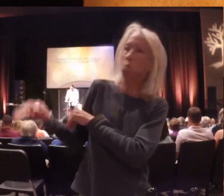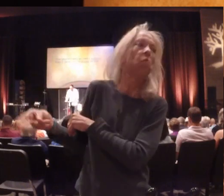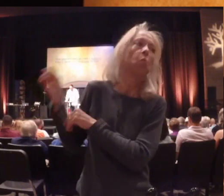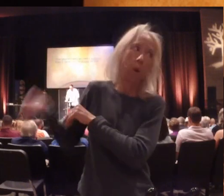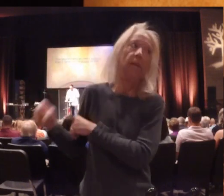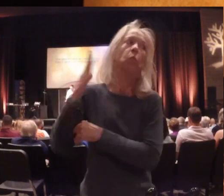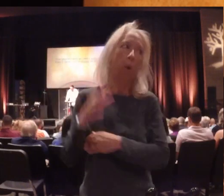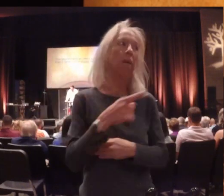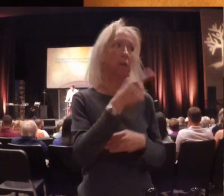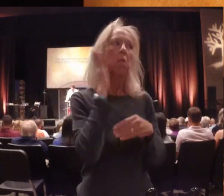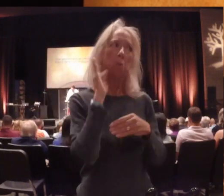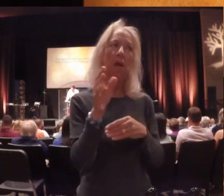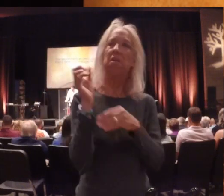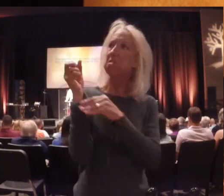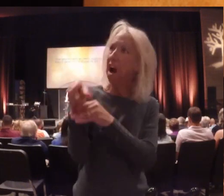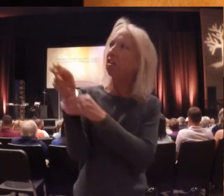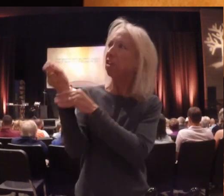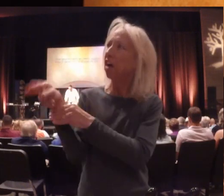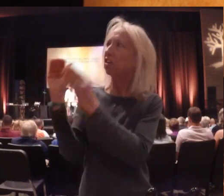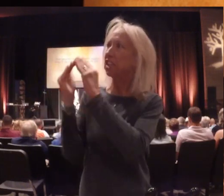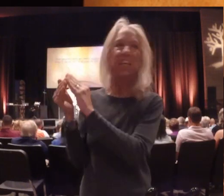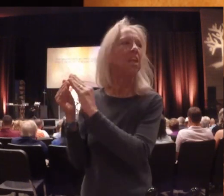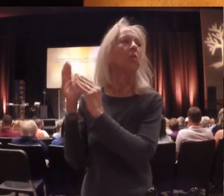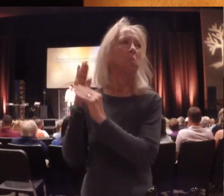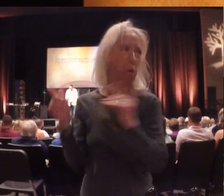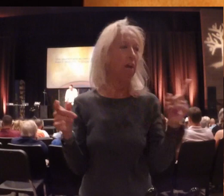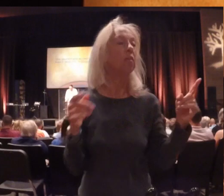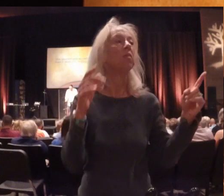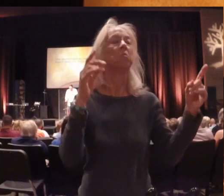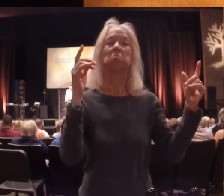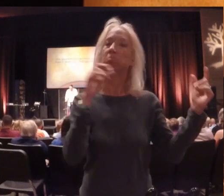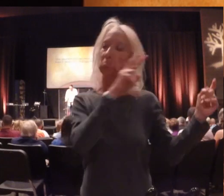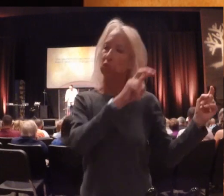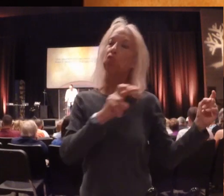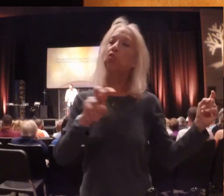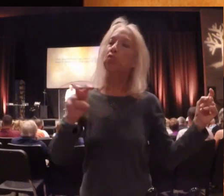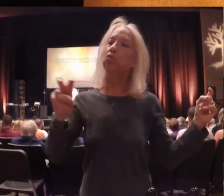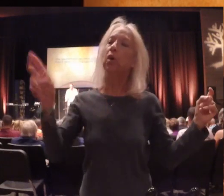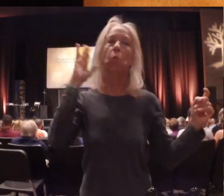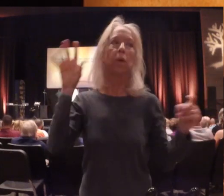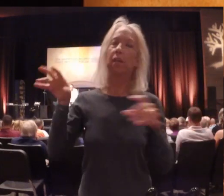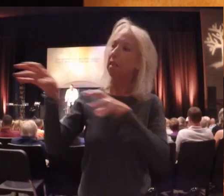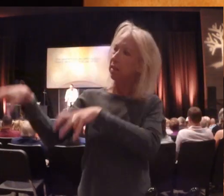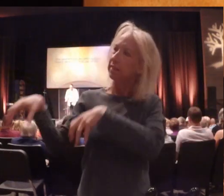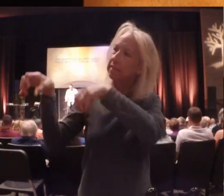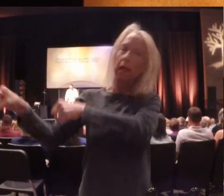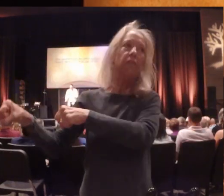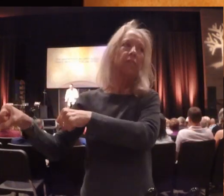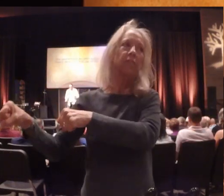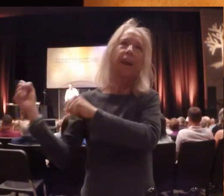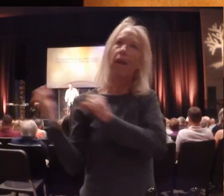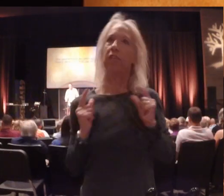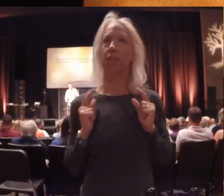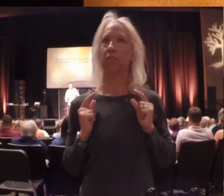and every choice city and shall cut down every good tree and stop up every spring of water and ruin every good piece of land with